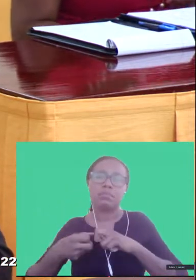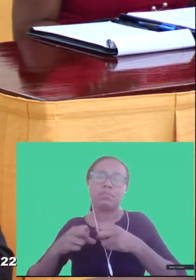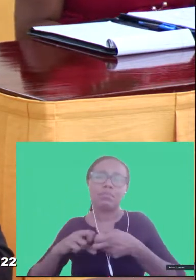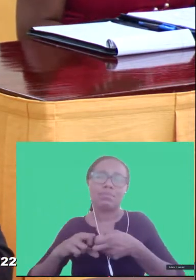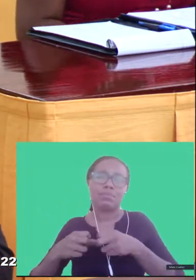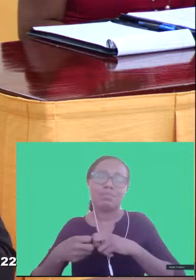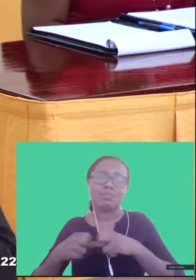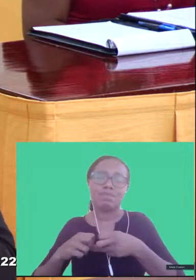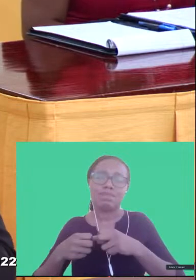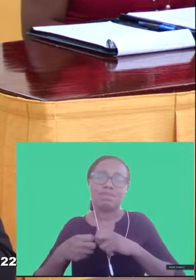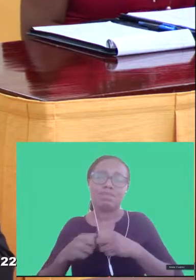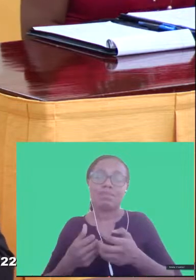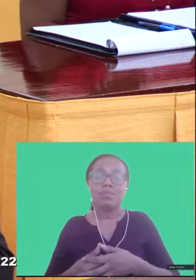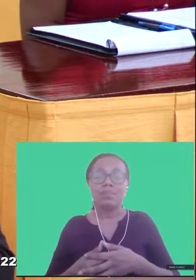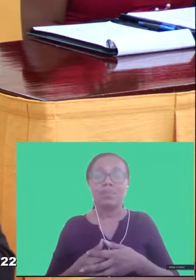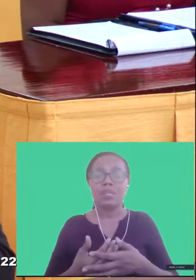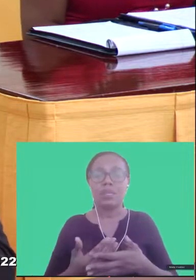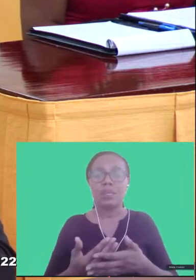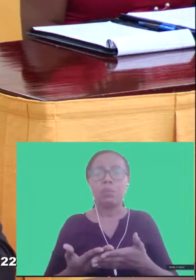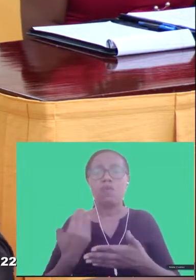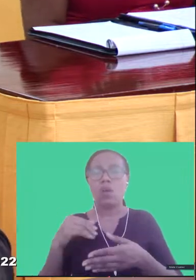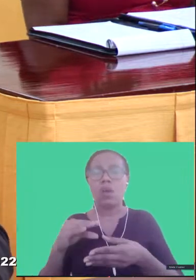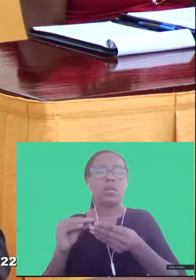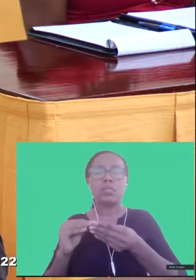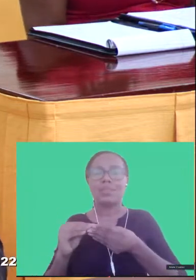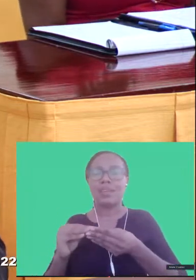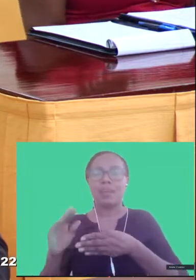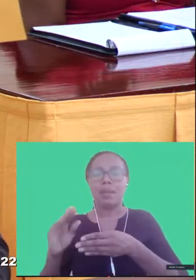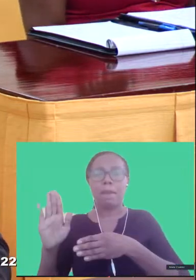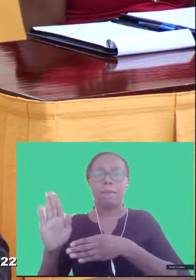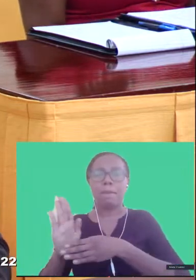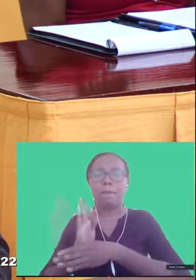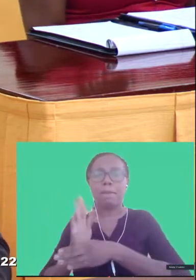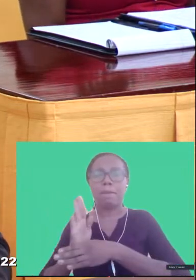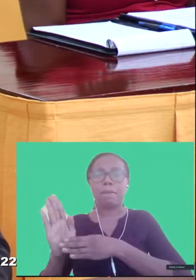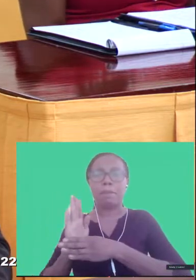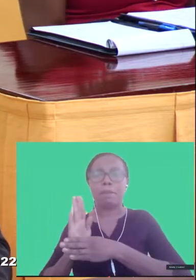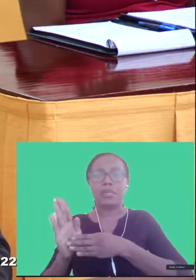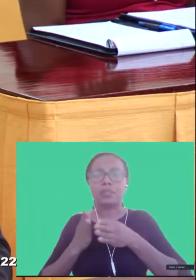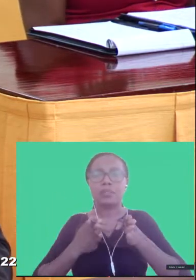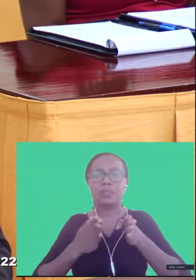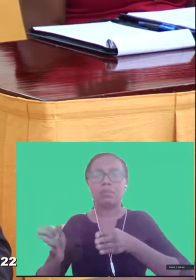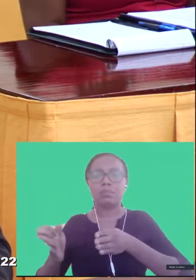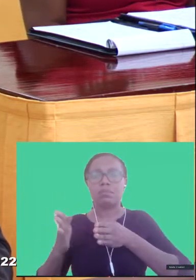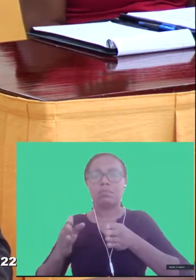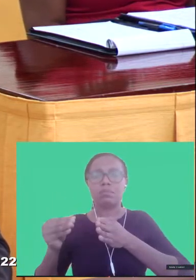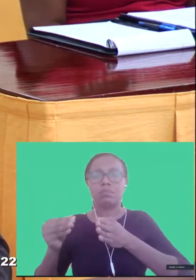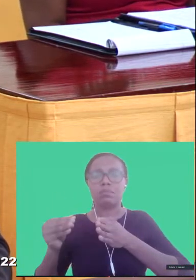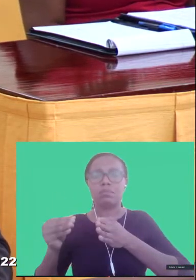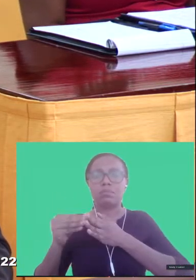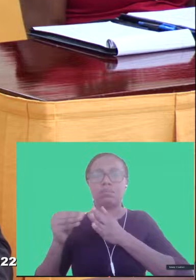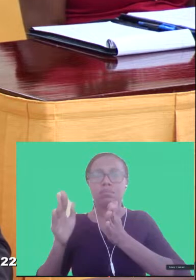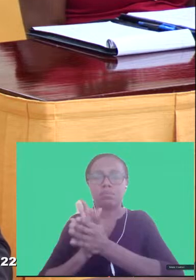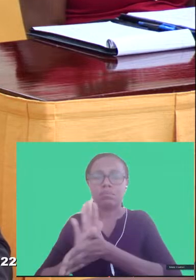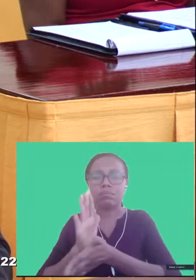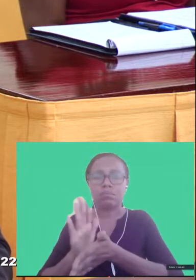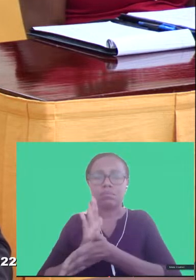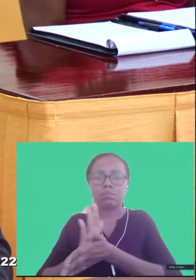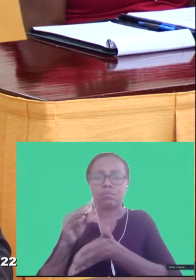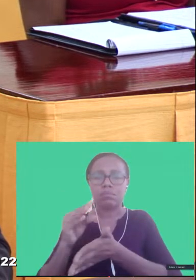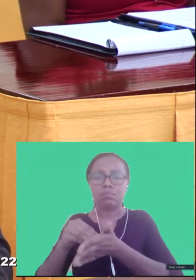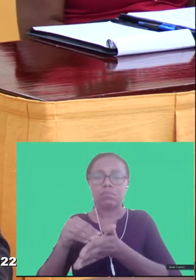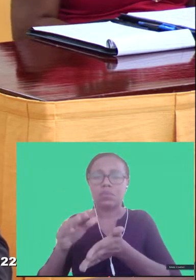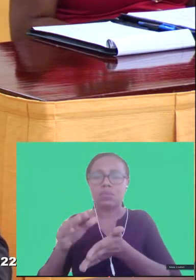surprise to you, ma'am, that some of the largest enterprises in Barbados have struggled because of difficulties with regard